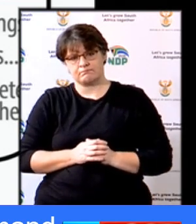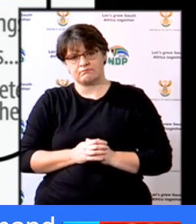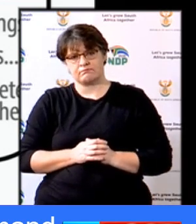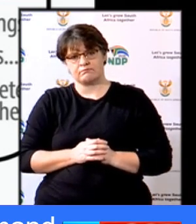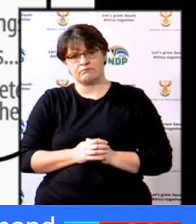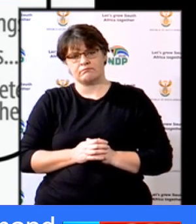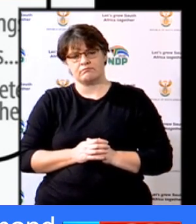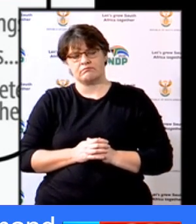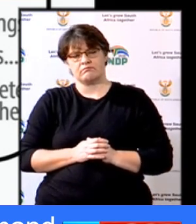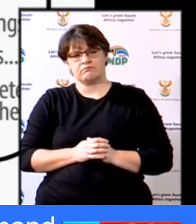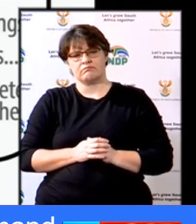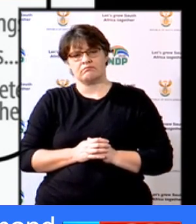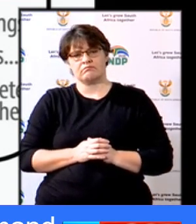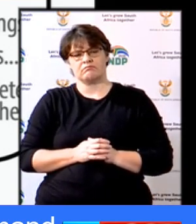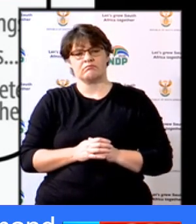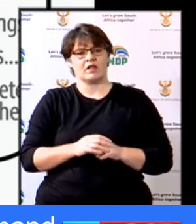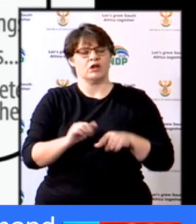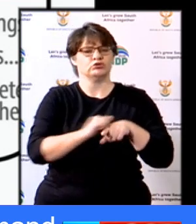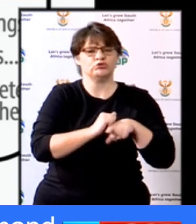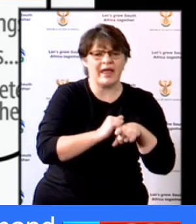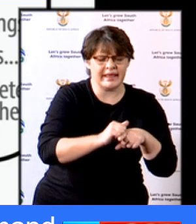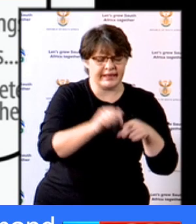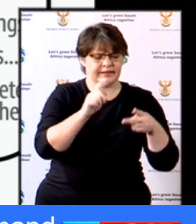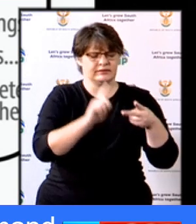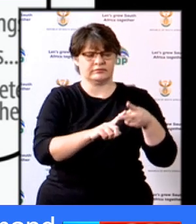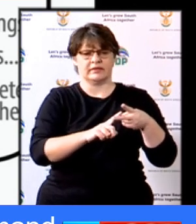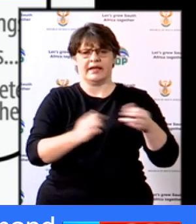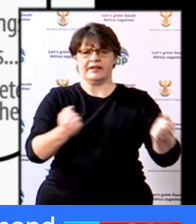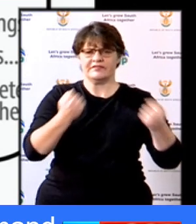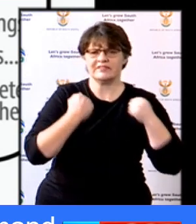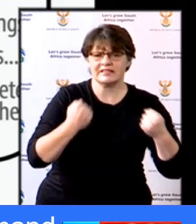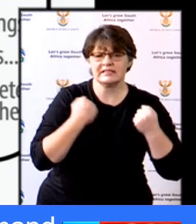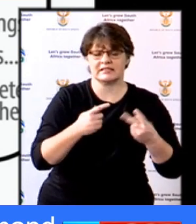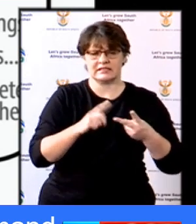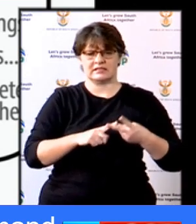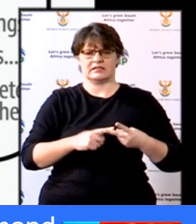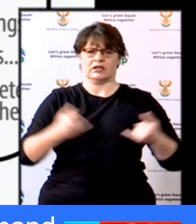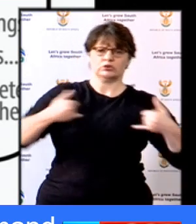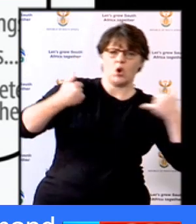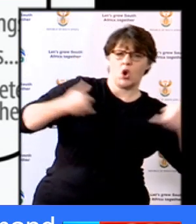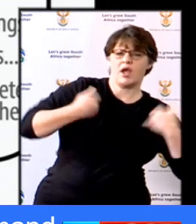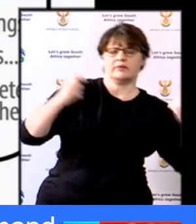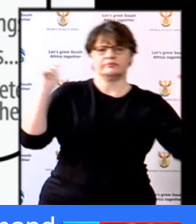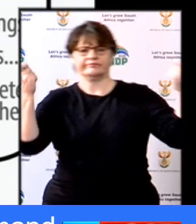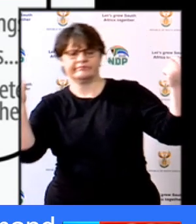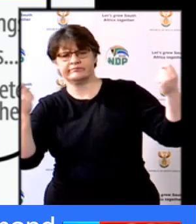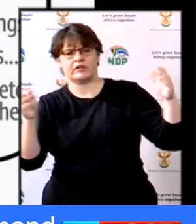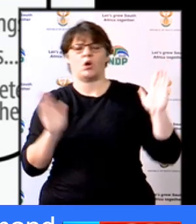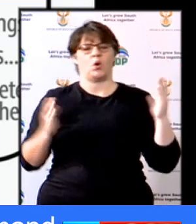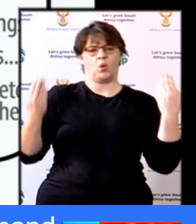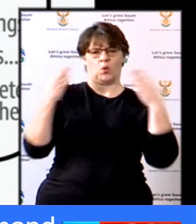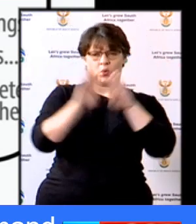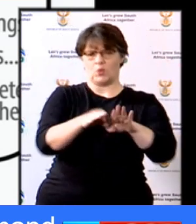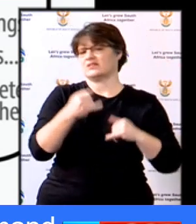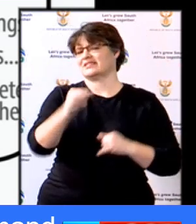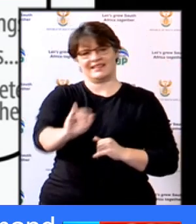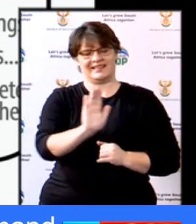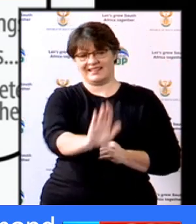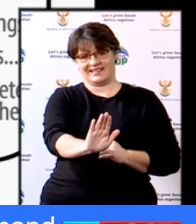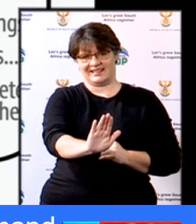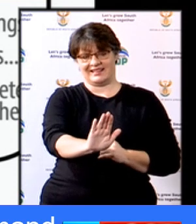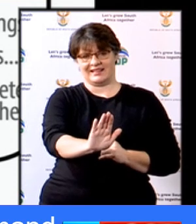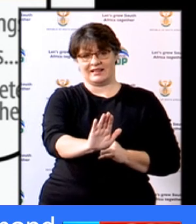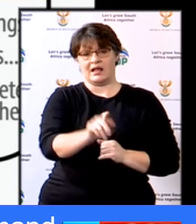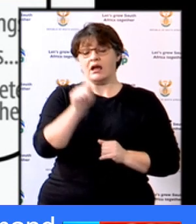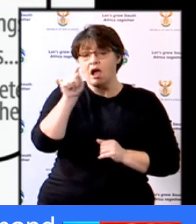Public training, fitness, and recreational facilities remain closed, except those